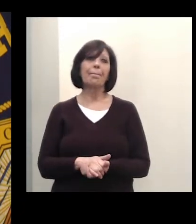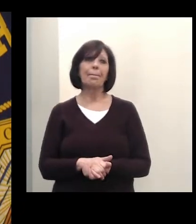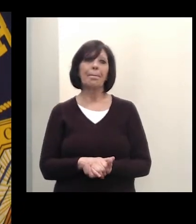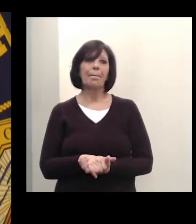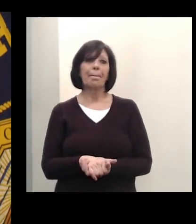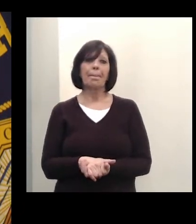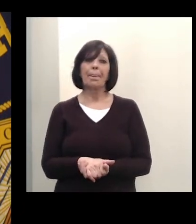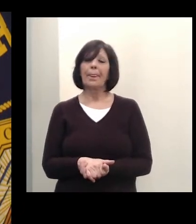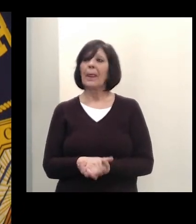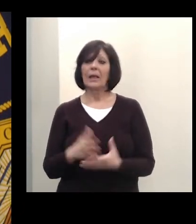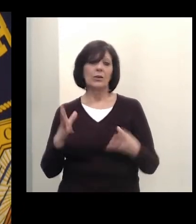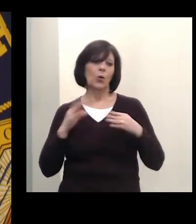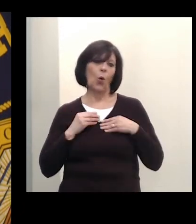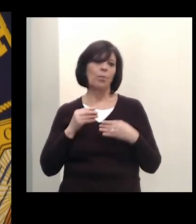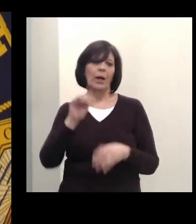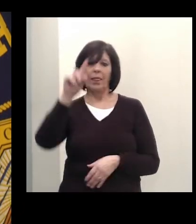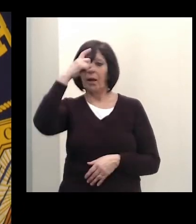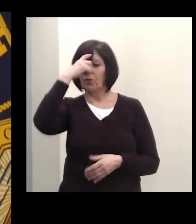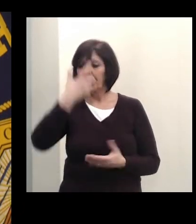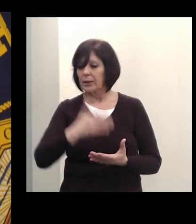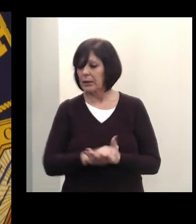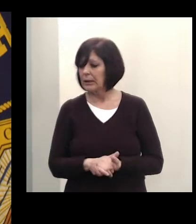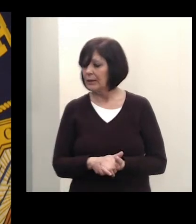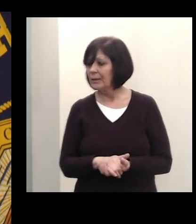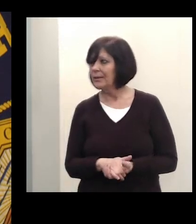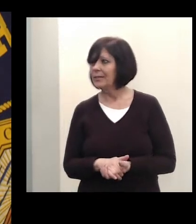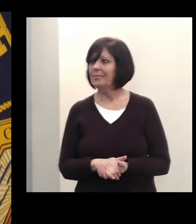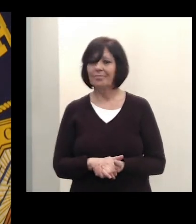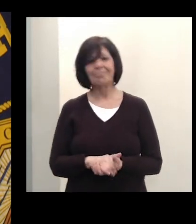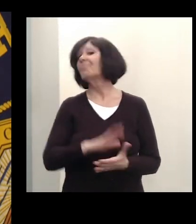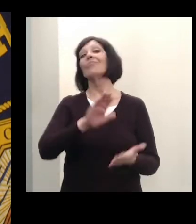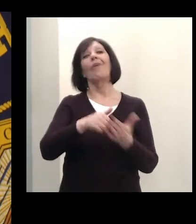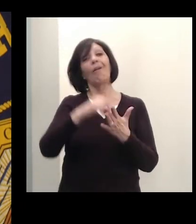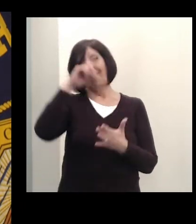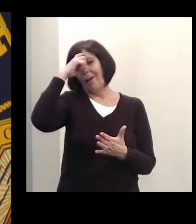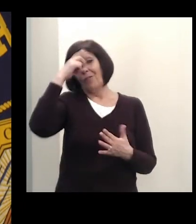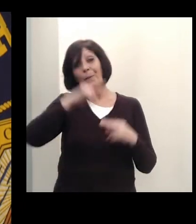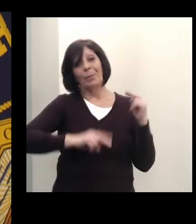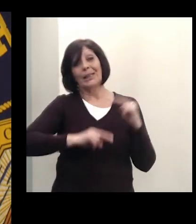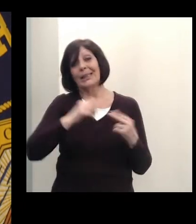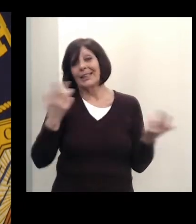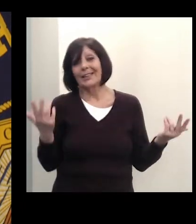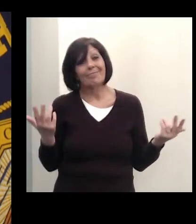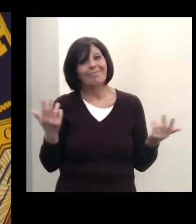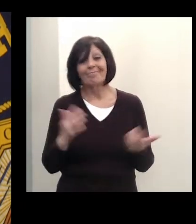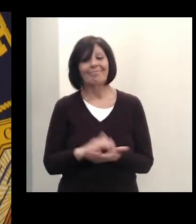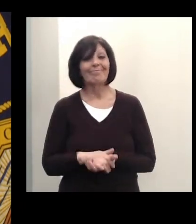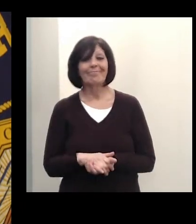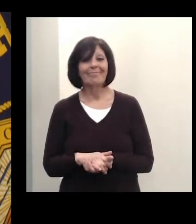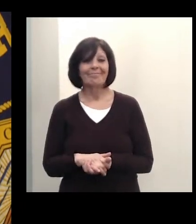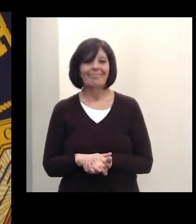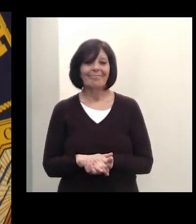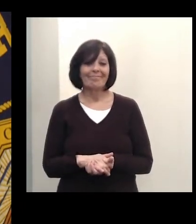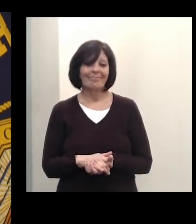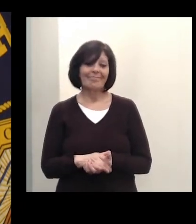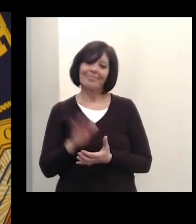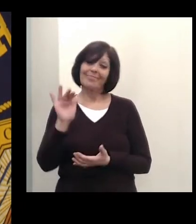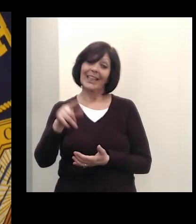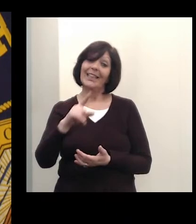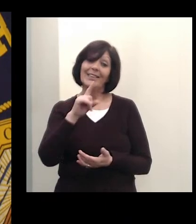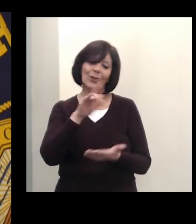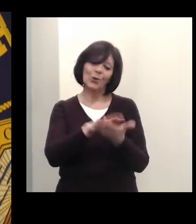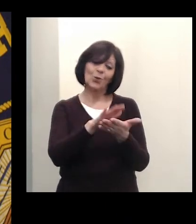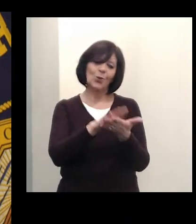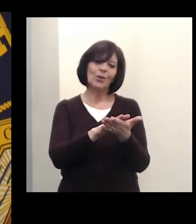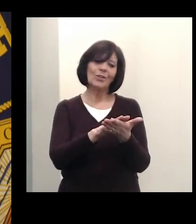by government too. All government buildings, covers all government buildings, and schools, at least